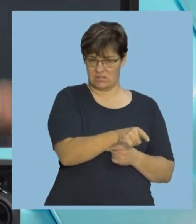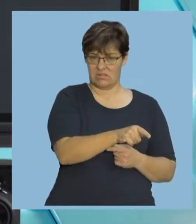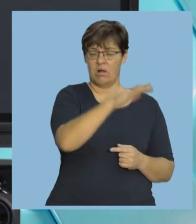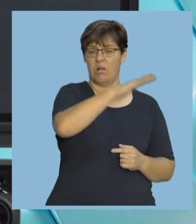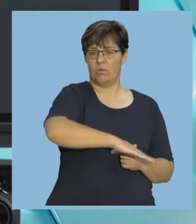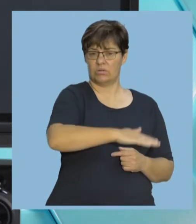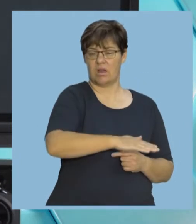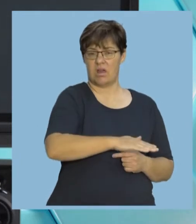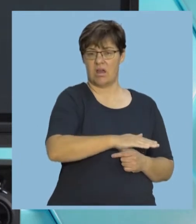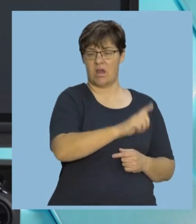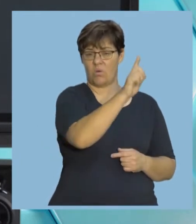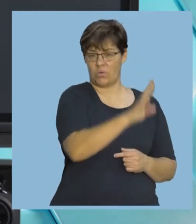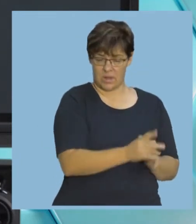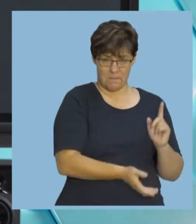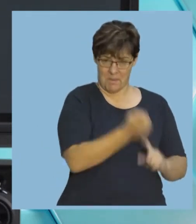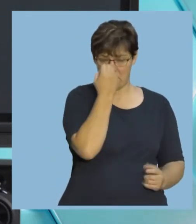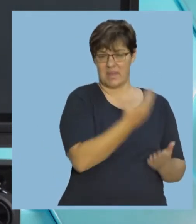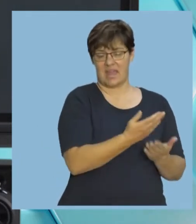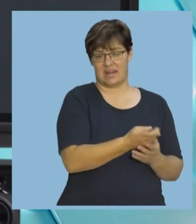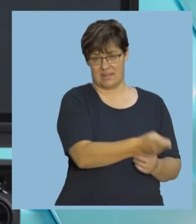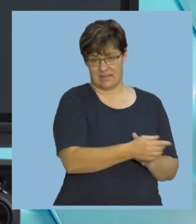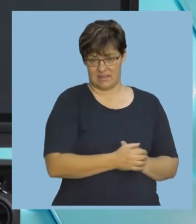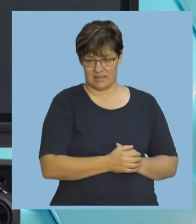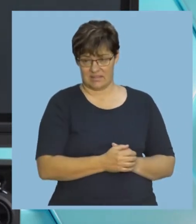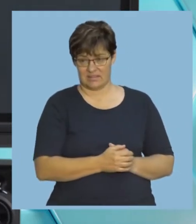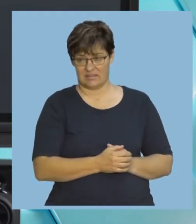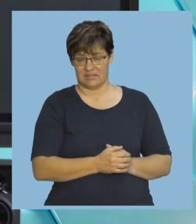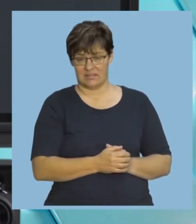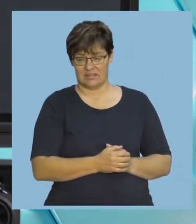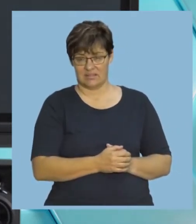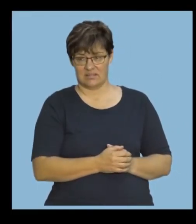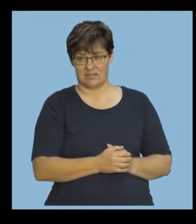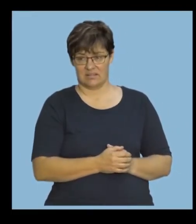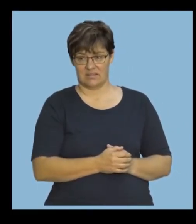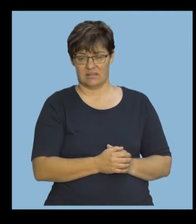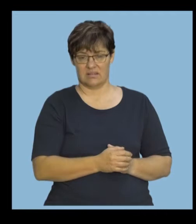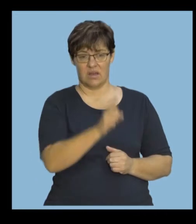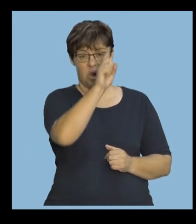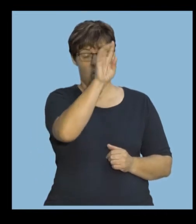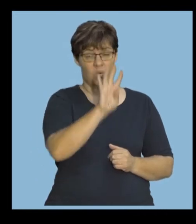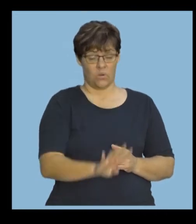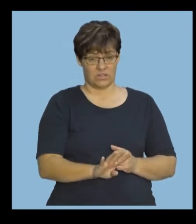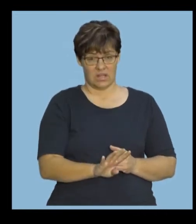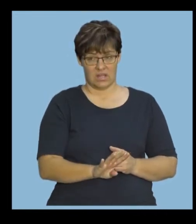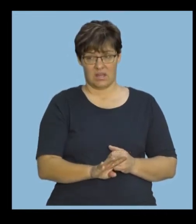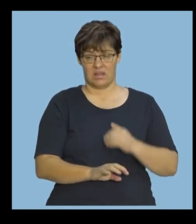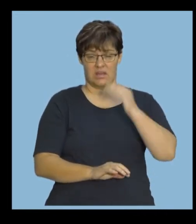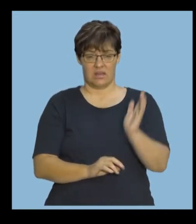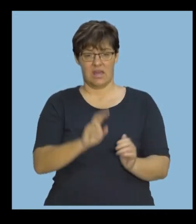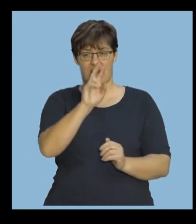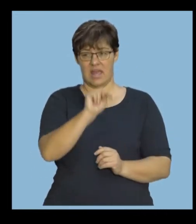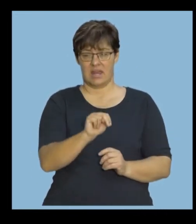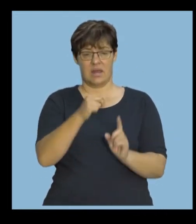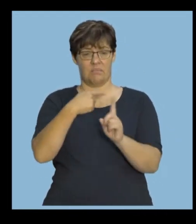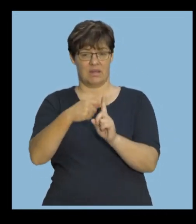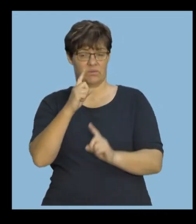the position of the lower quartile, or Q1, which is quarter is